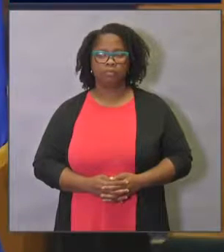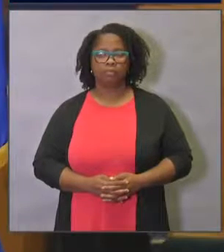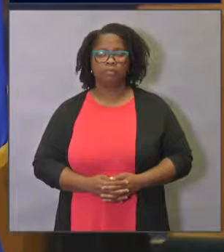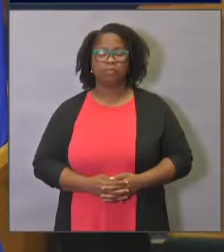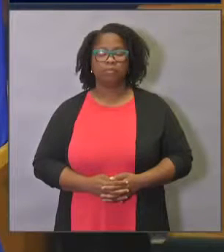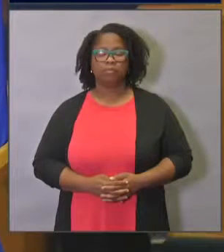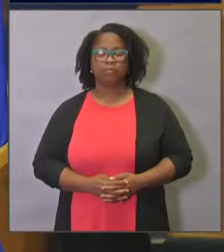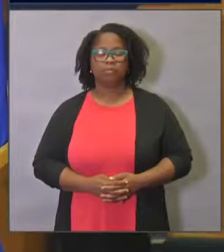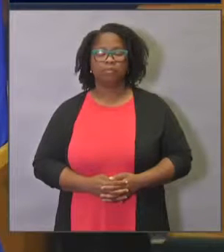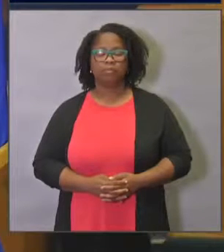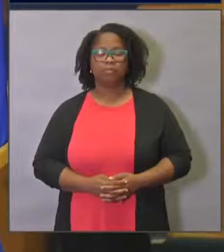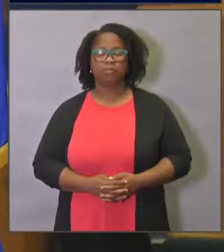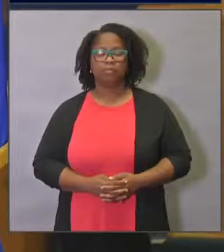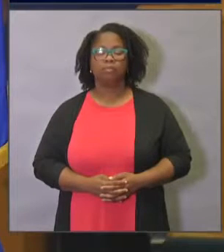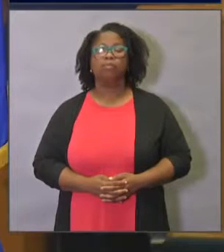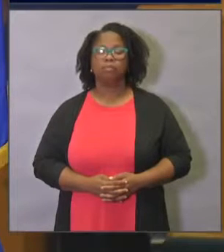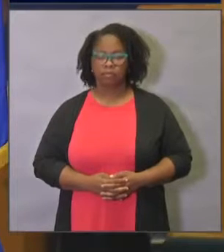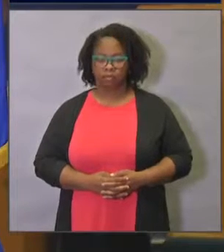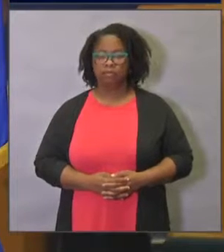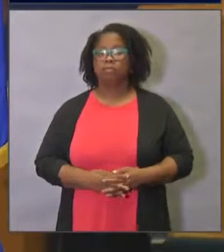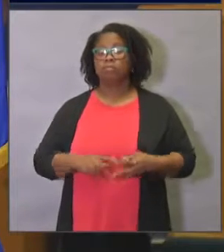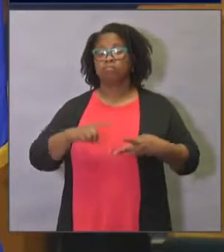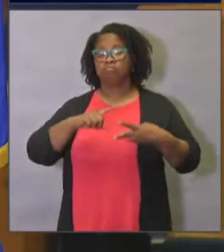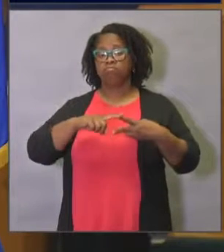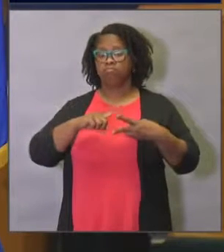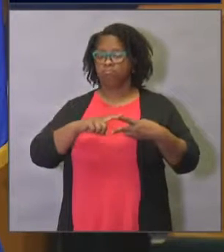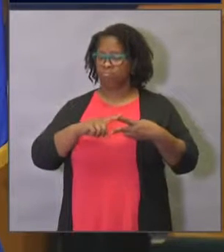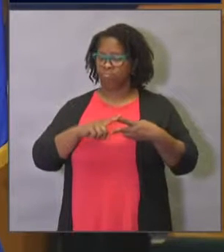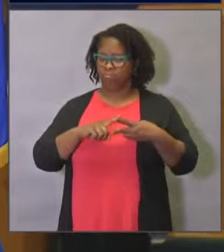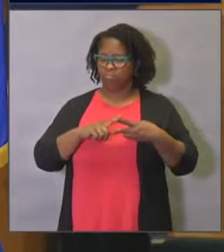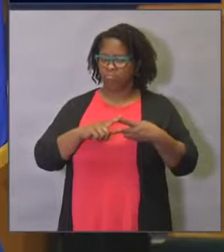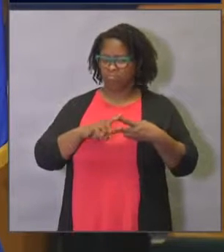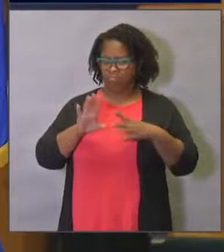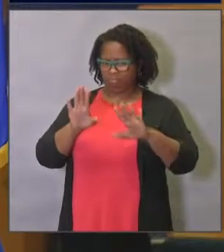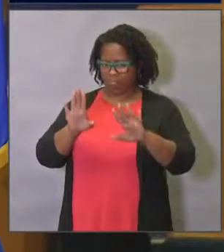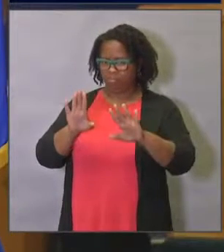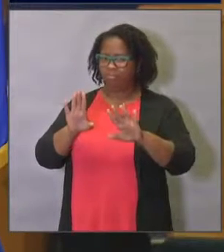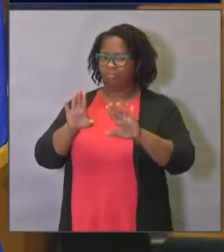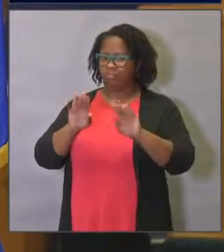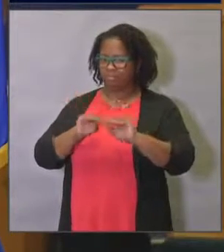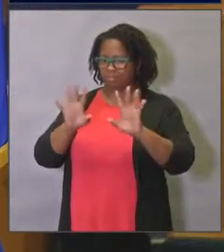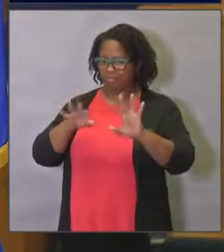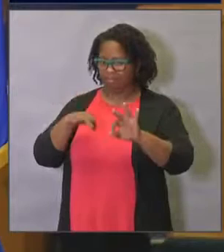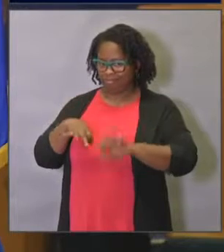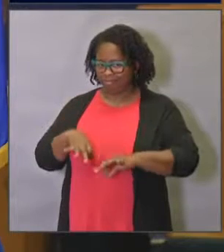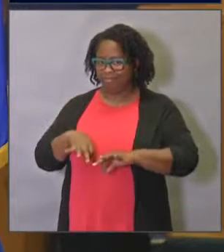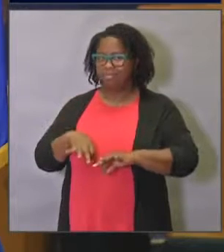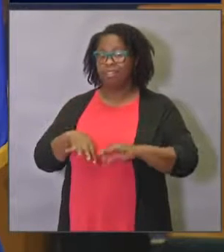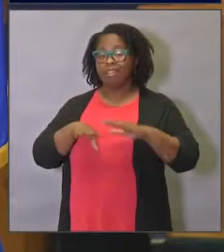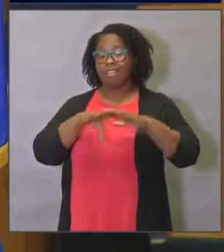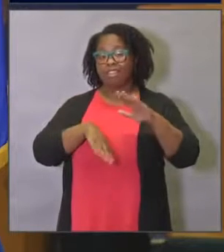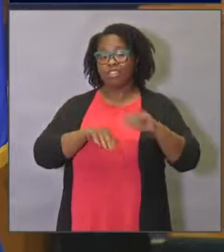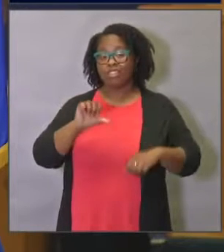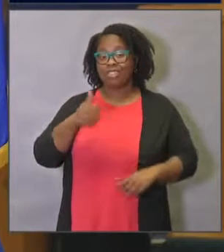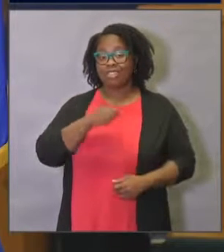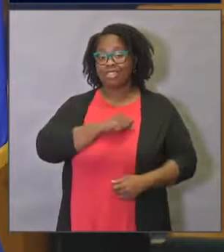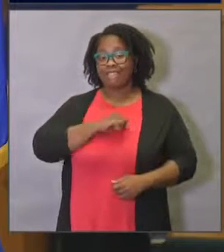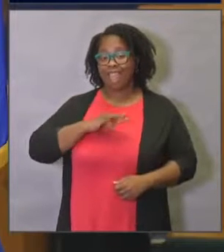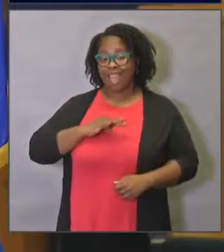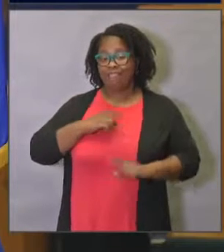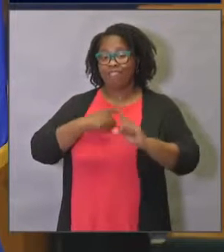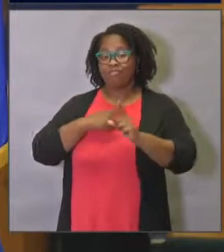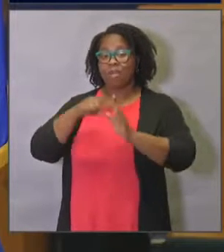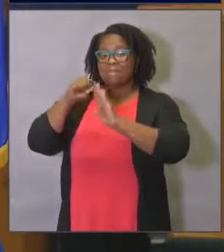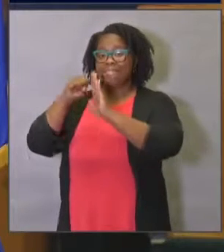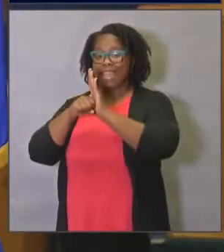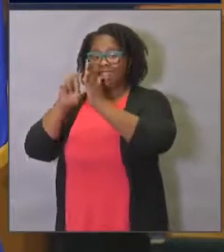So on the first part of the question, a couple of clarifications. When I mentioned that there were fewer than 10 staff from the state registry